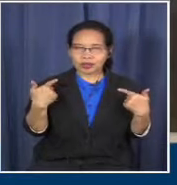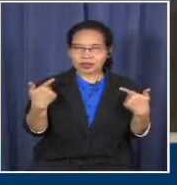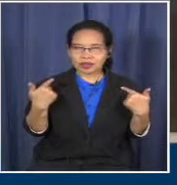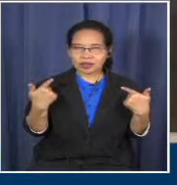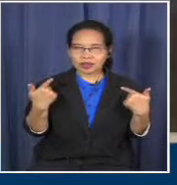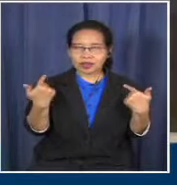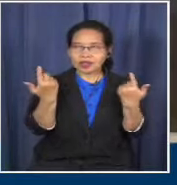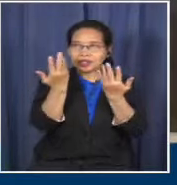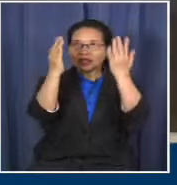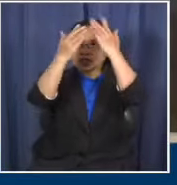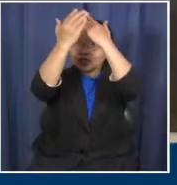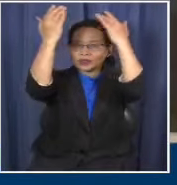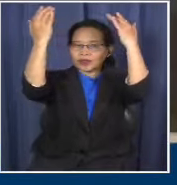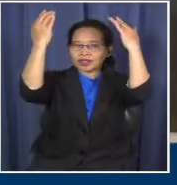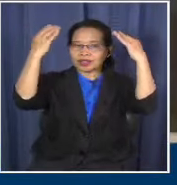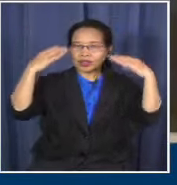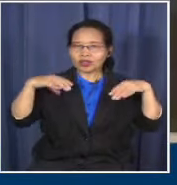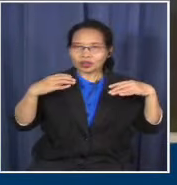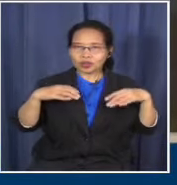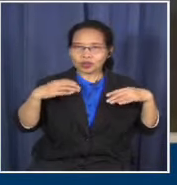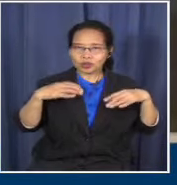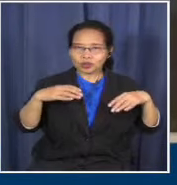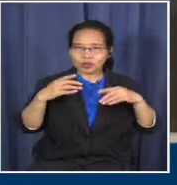grow old like a garment.